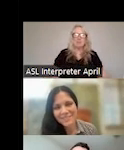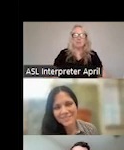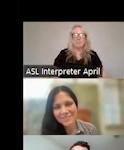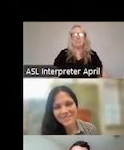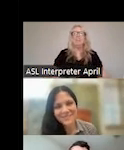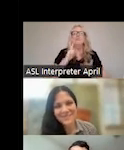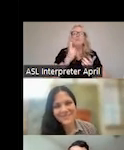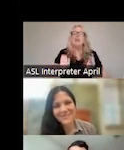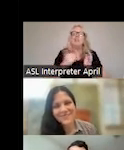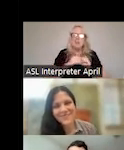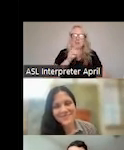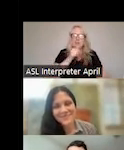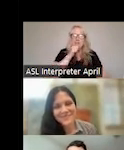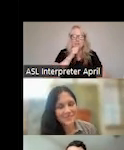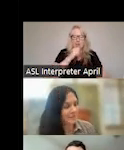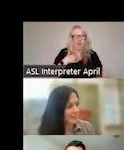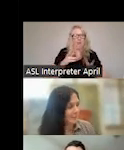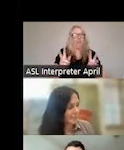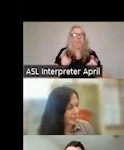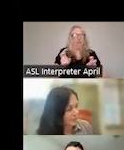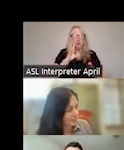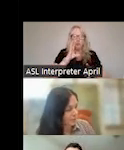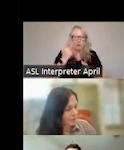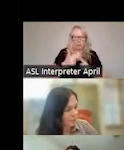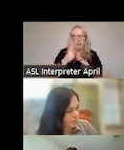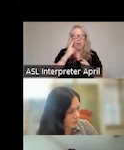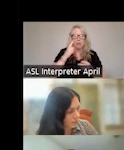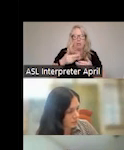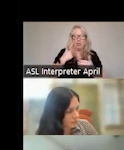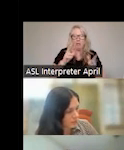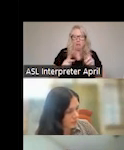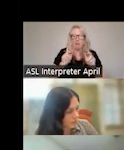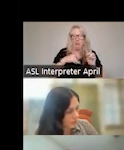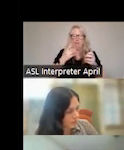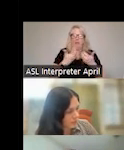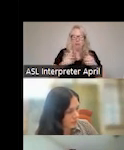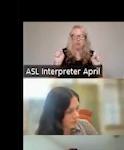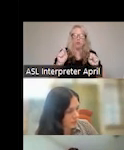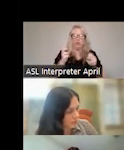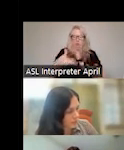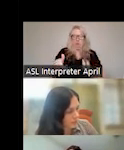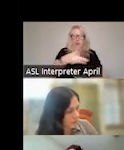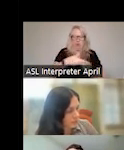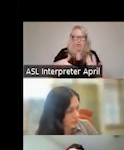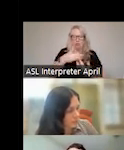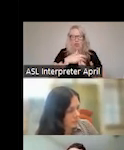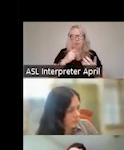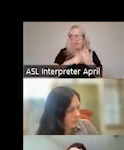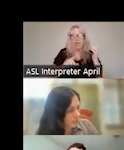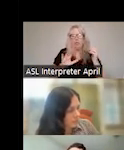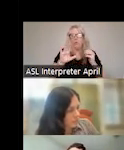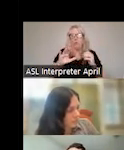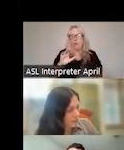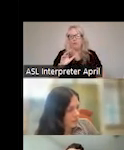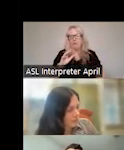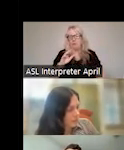Again, like privacy was such an issue that we talked about earlier, and that folks can feel secure and safe with who they're interacting with and the platform they're on. So obviously